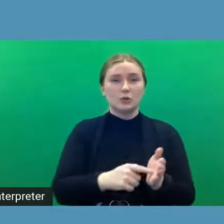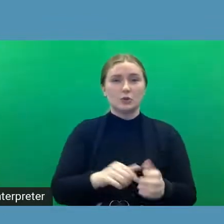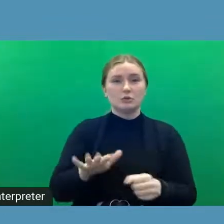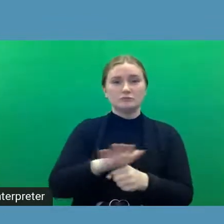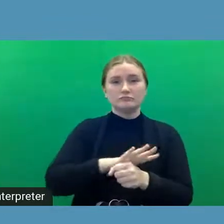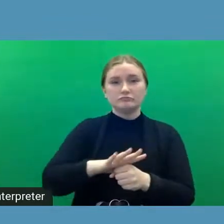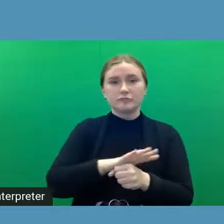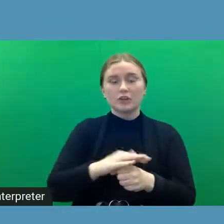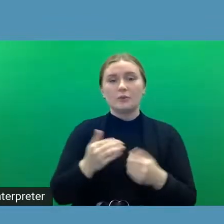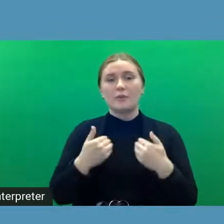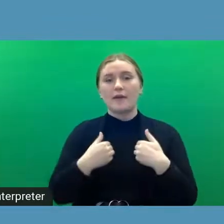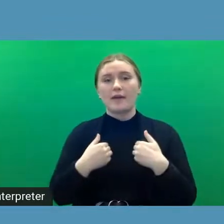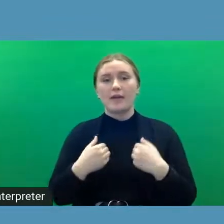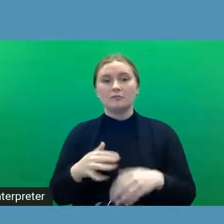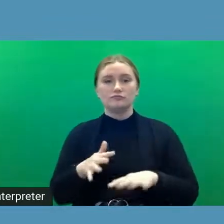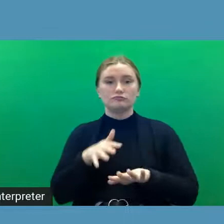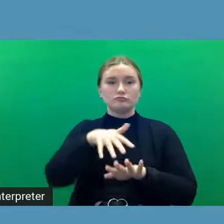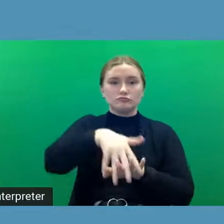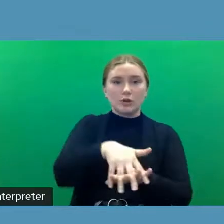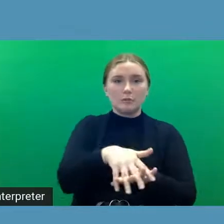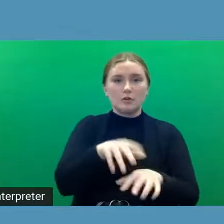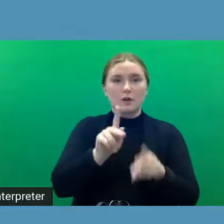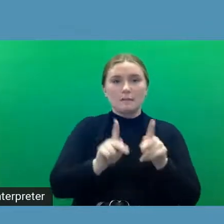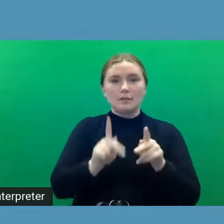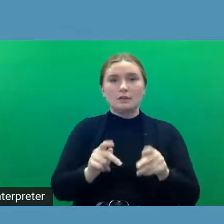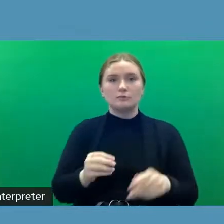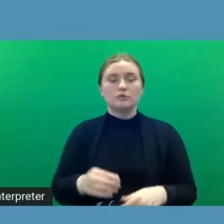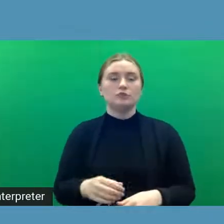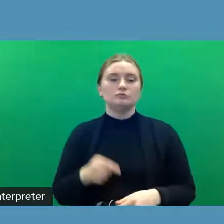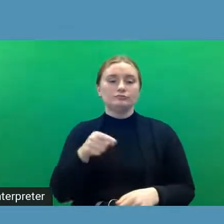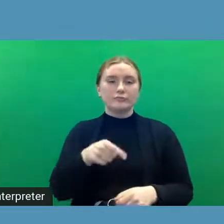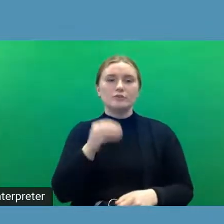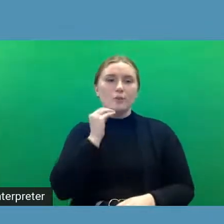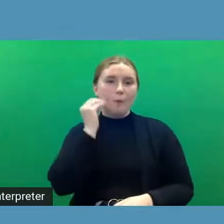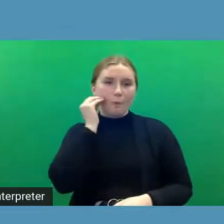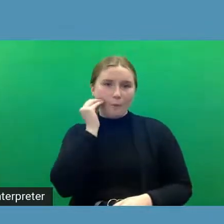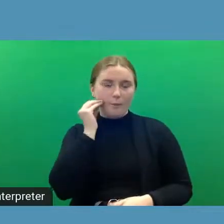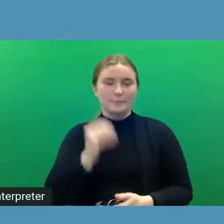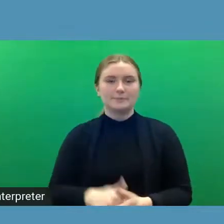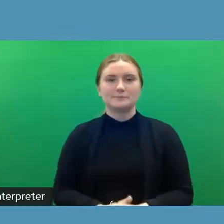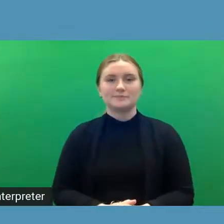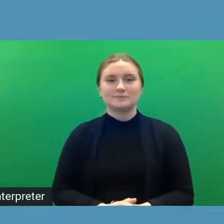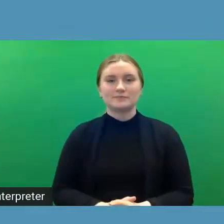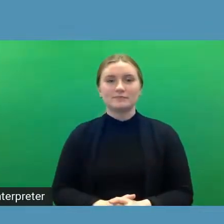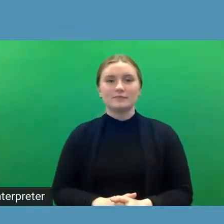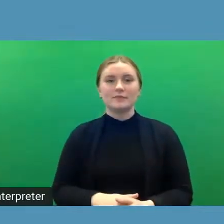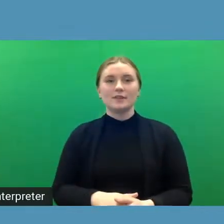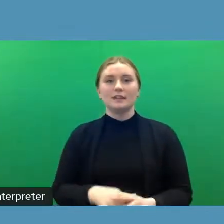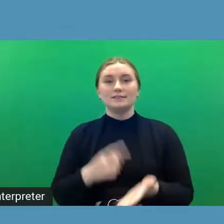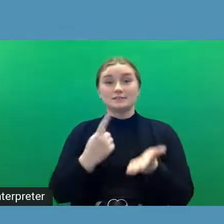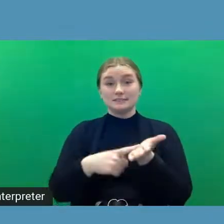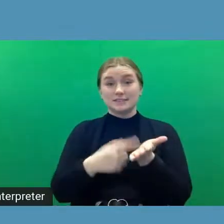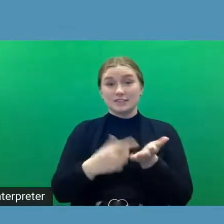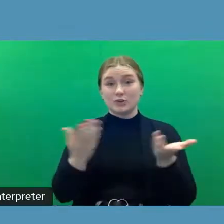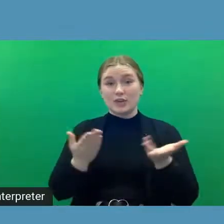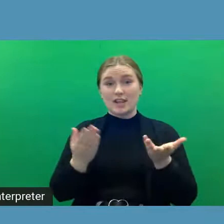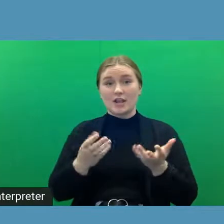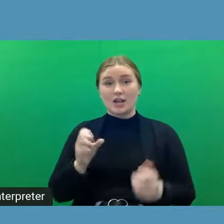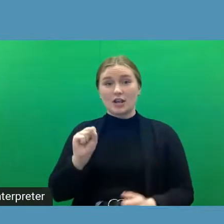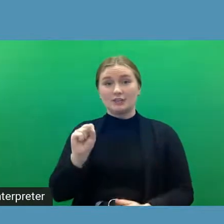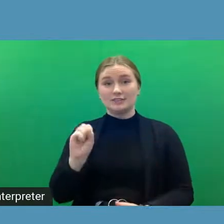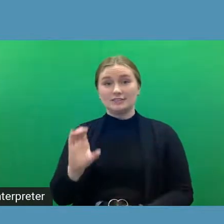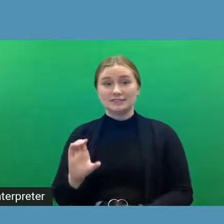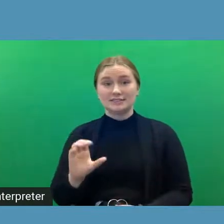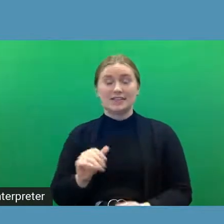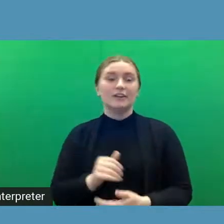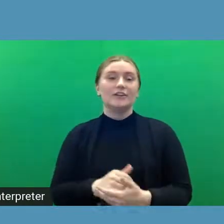and honor the Indigenous people who have called it home. I'm speaking to you from Charleston, South Carolina, the historical homelands